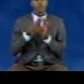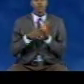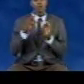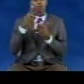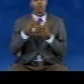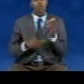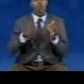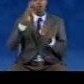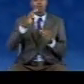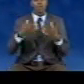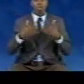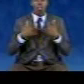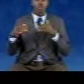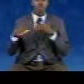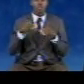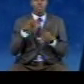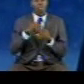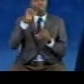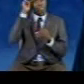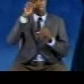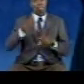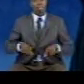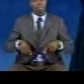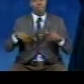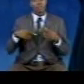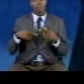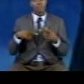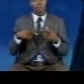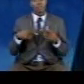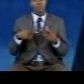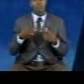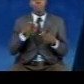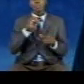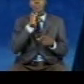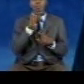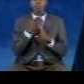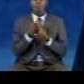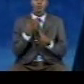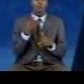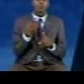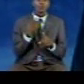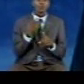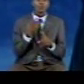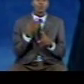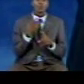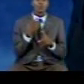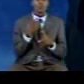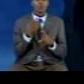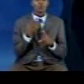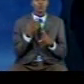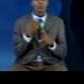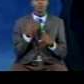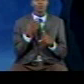has done in my life. I am from Ovum Group.